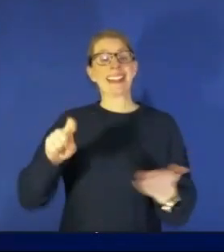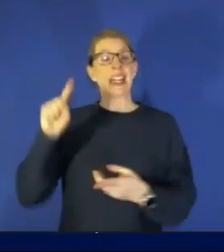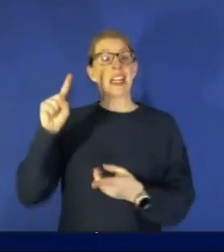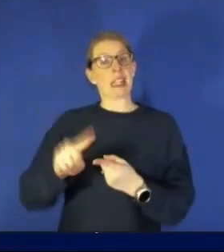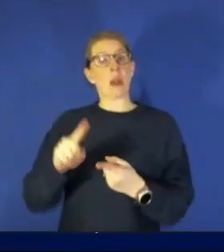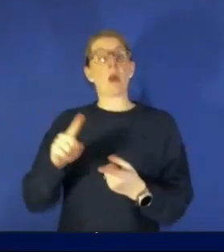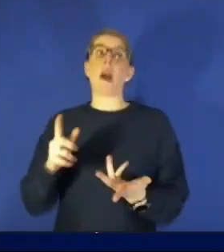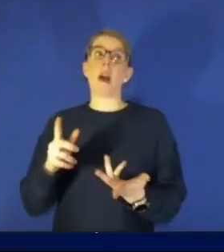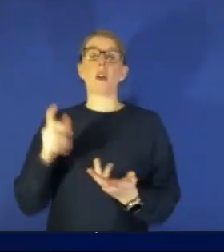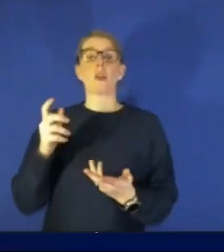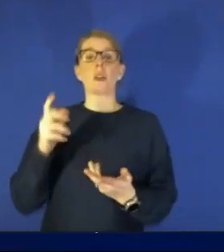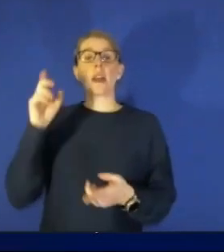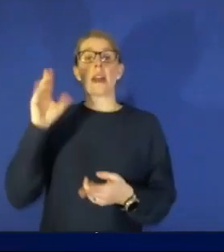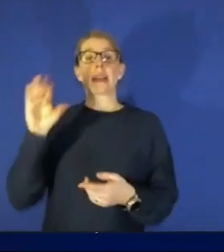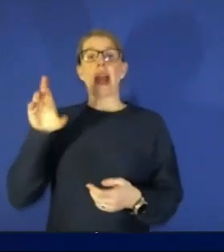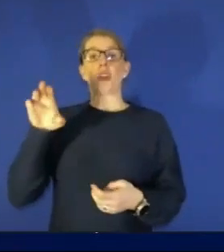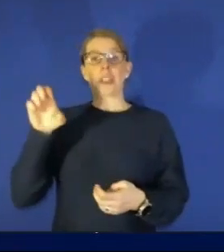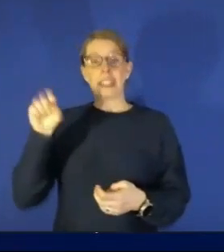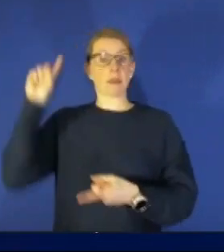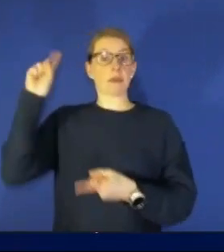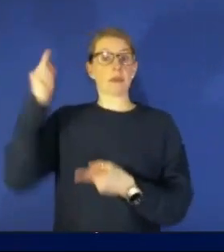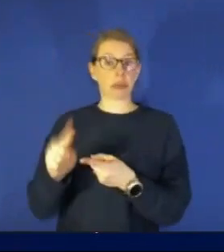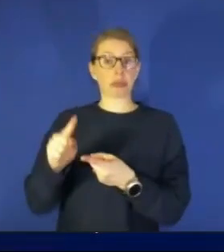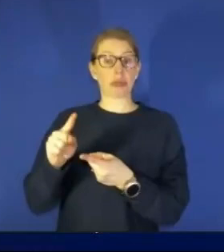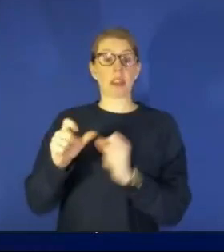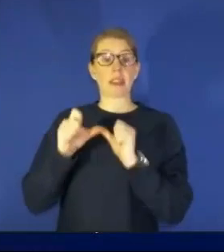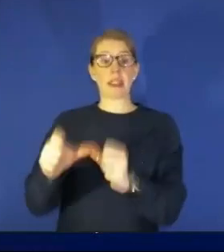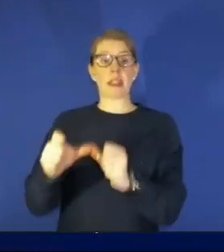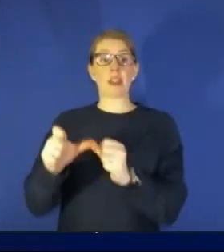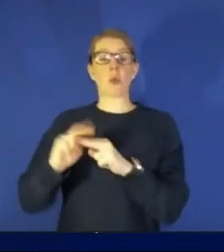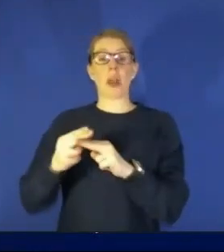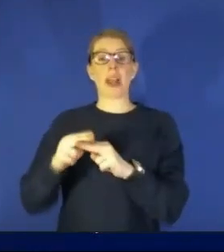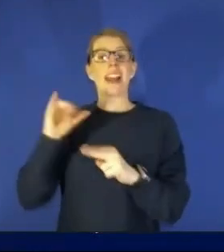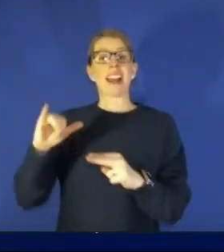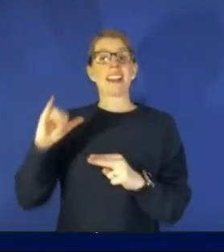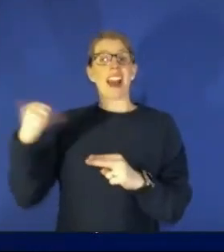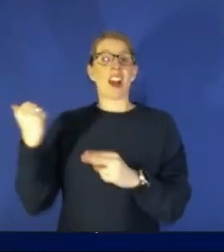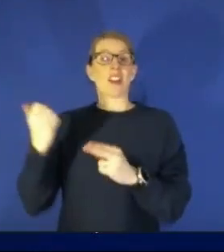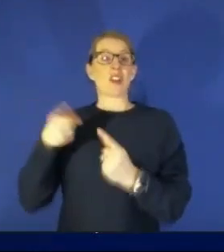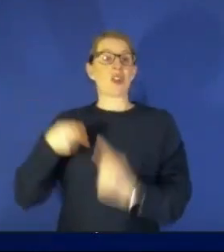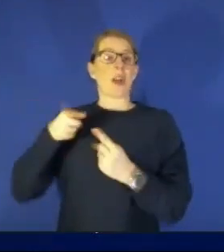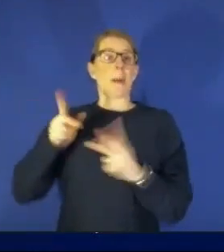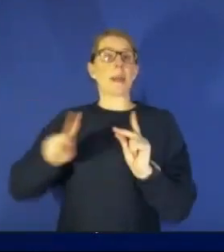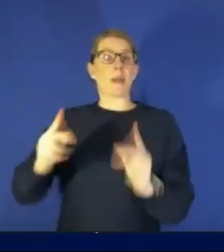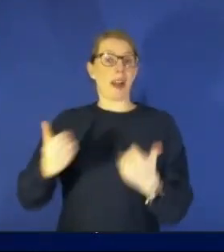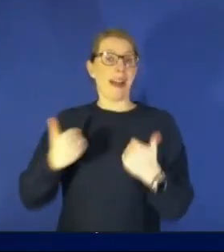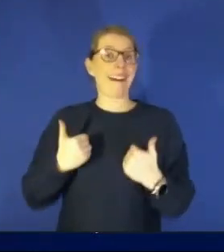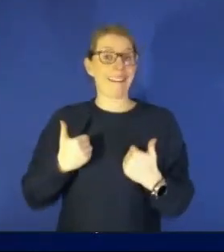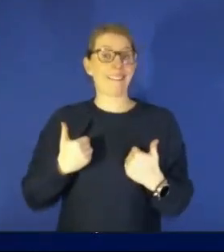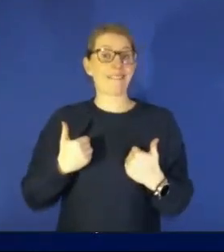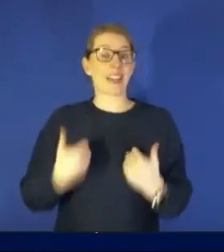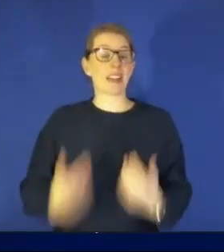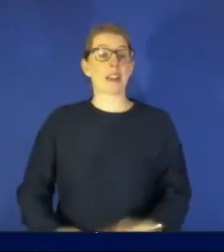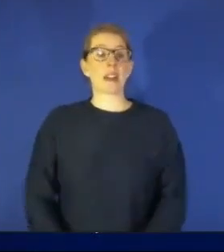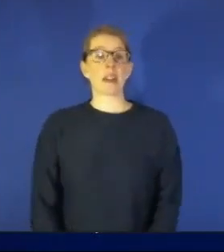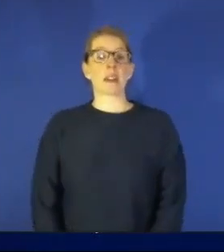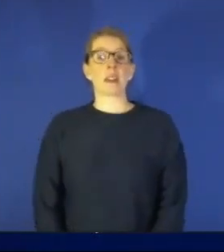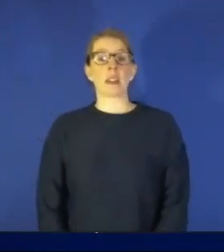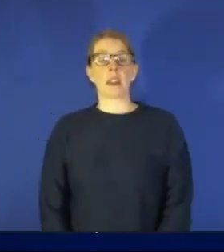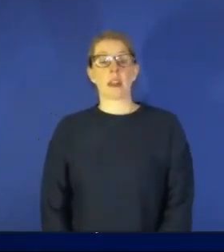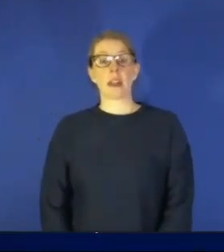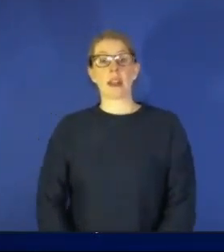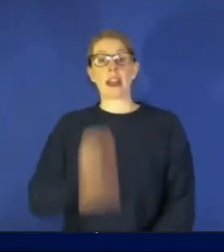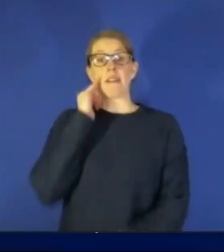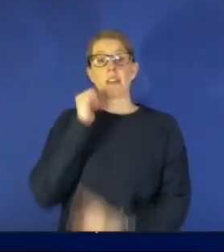fewer calories as we get older to maintain your weight. And that's one of the other struggles I think folks have, is that if you become